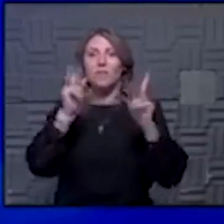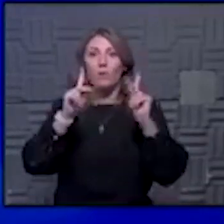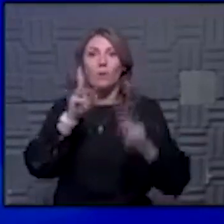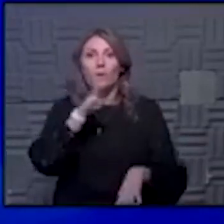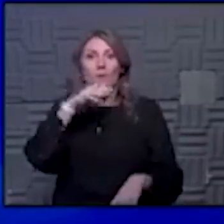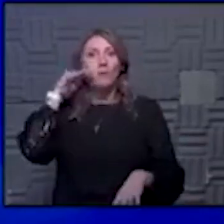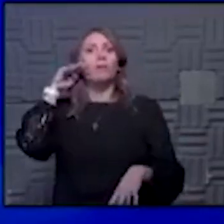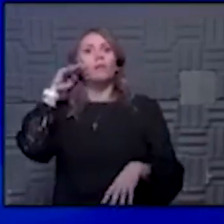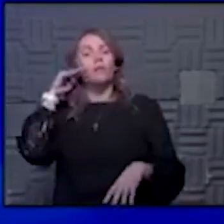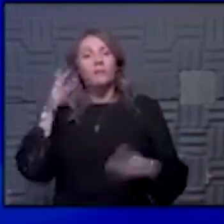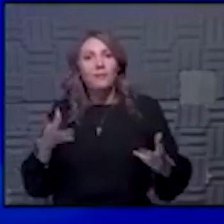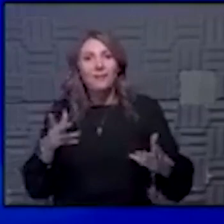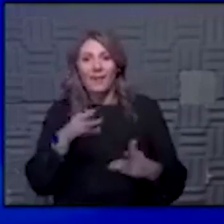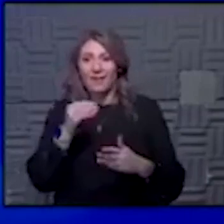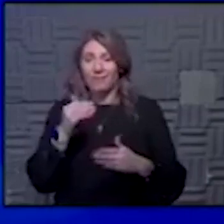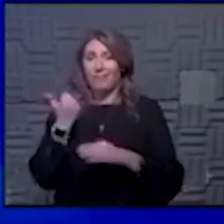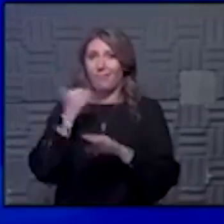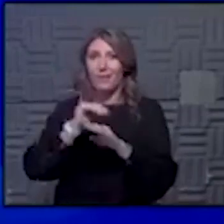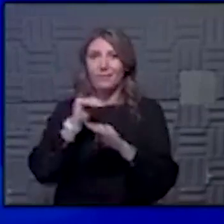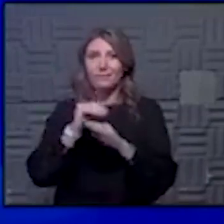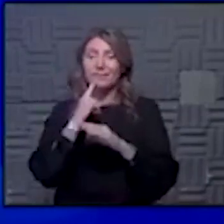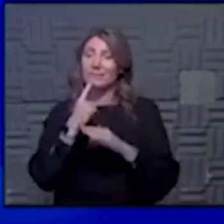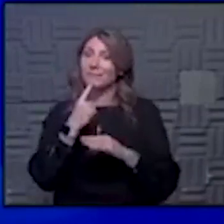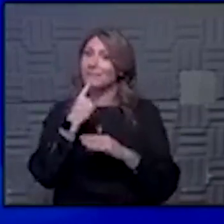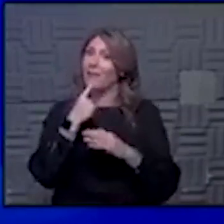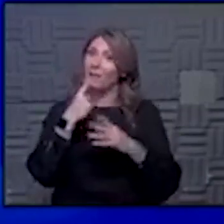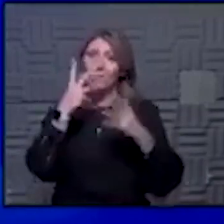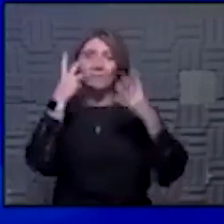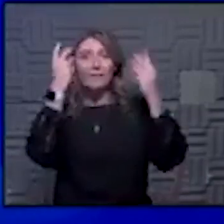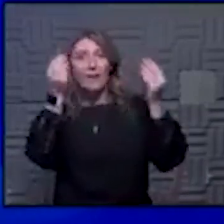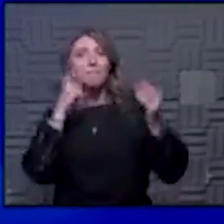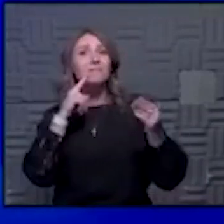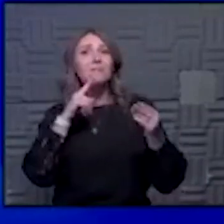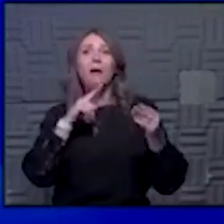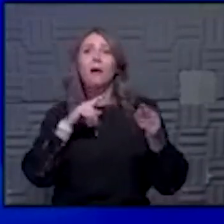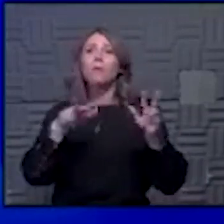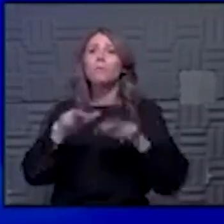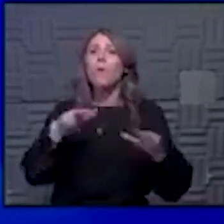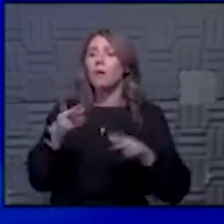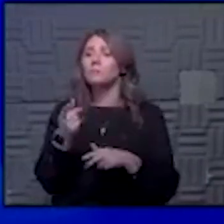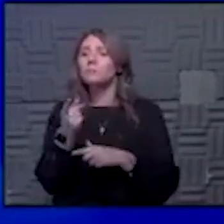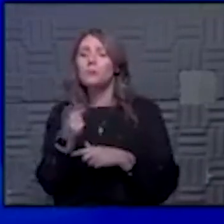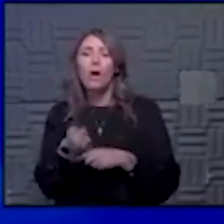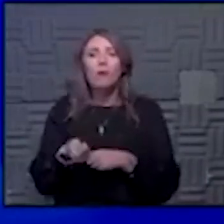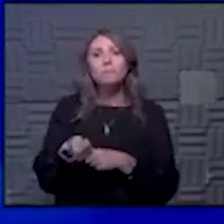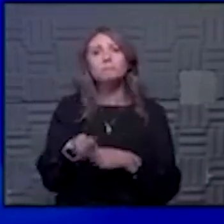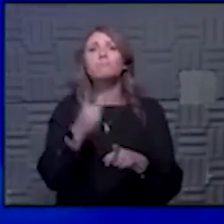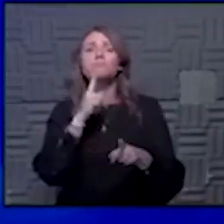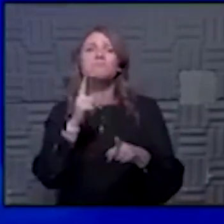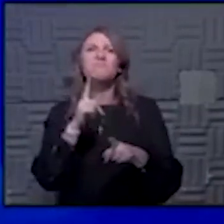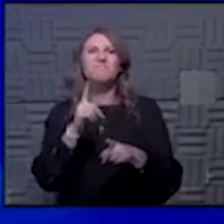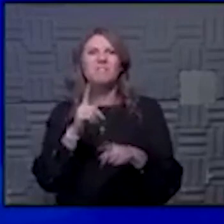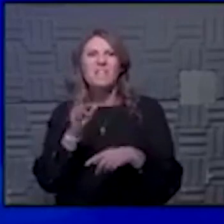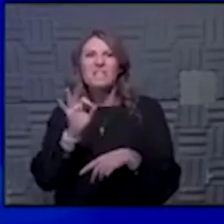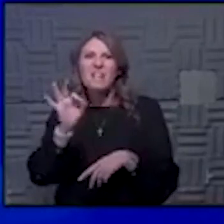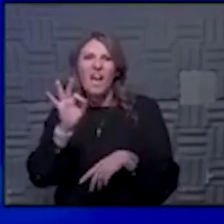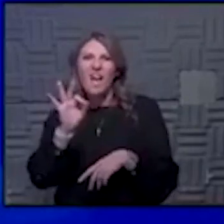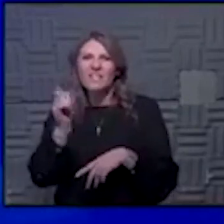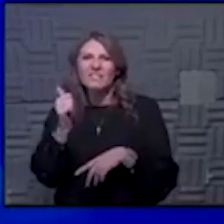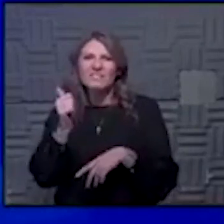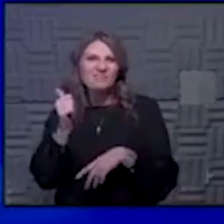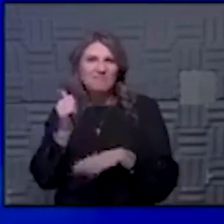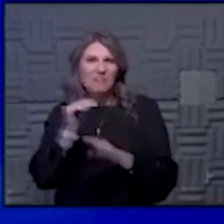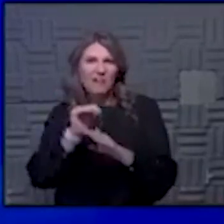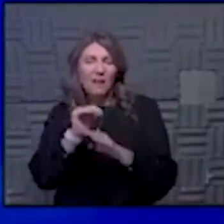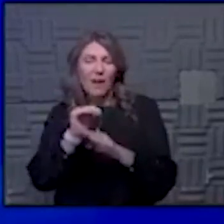really it. And then last night, just to say, I was outside, I walked the dog around 9 or 10 or so, and it was cold, and man, could I see my